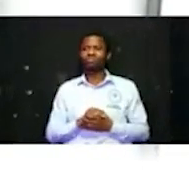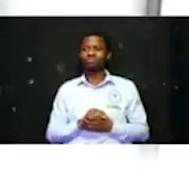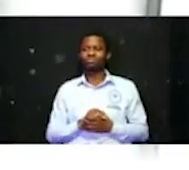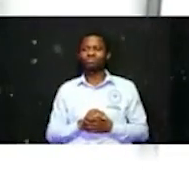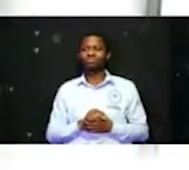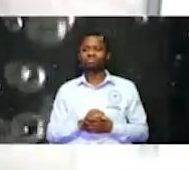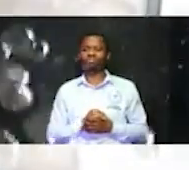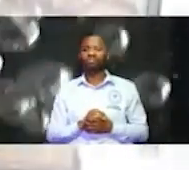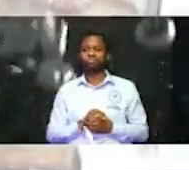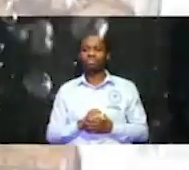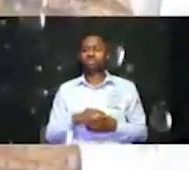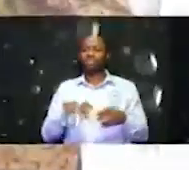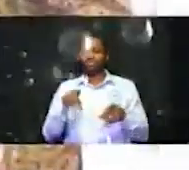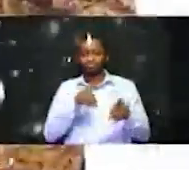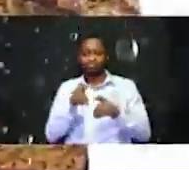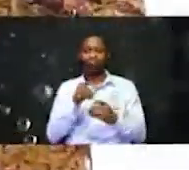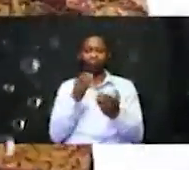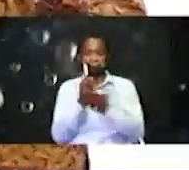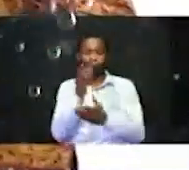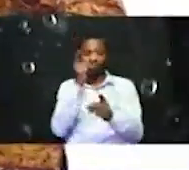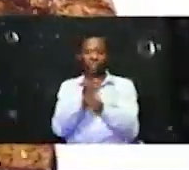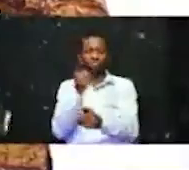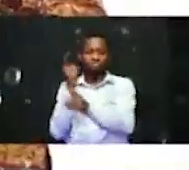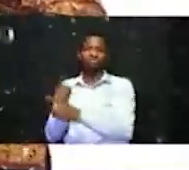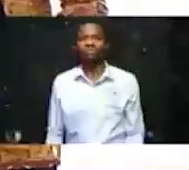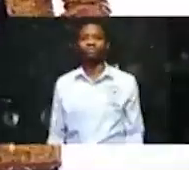and administer justice.